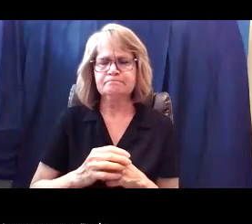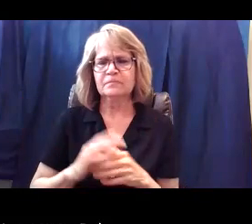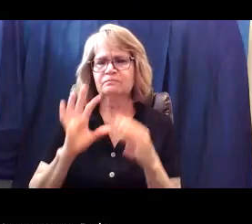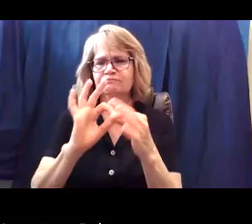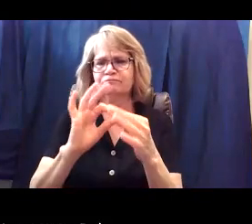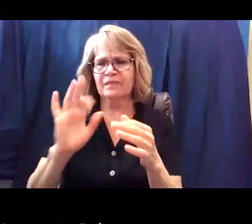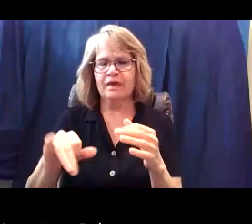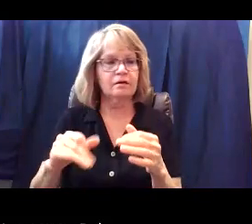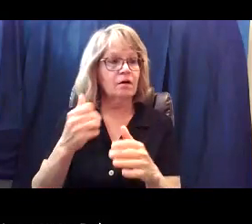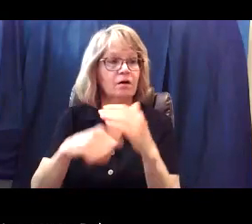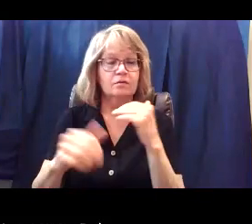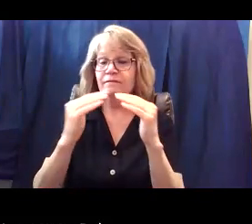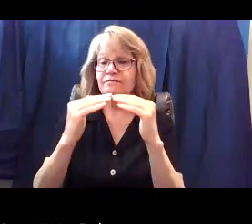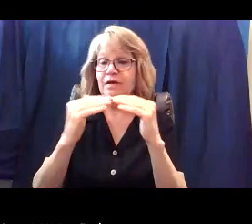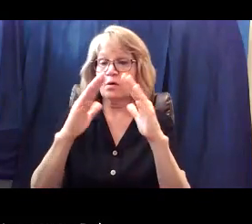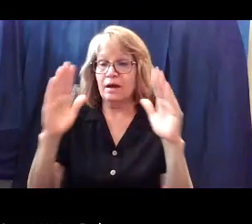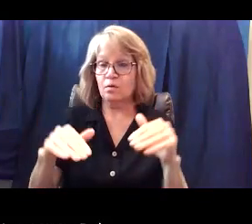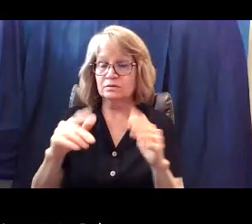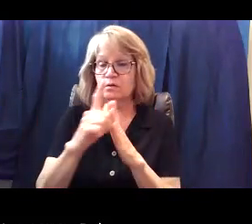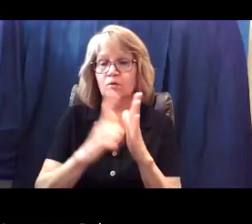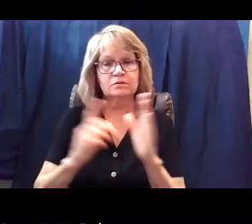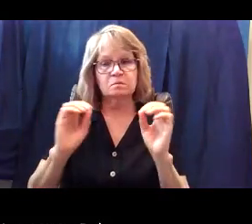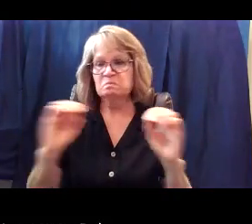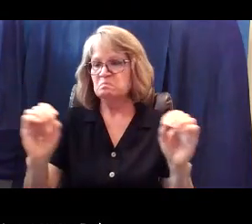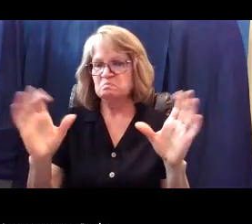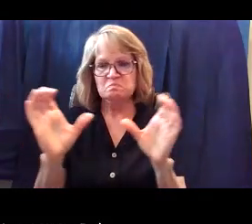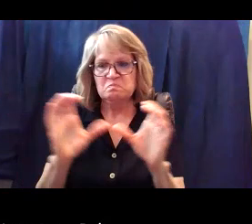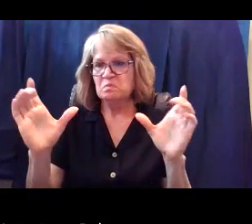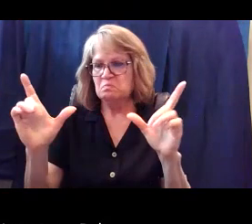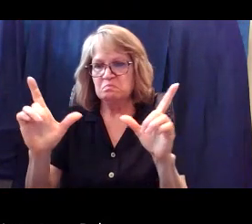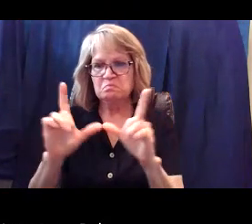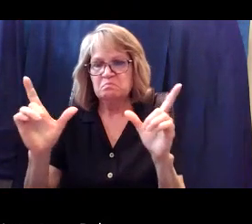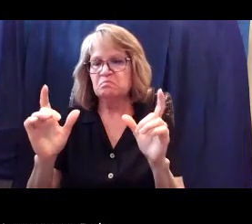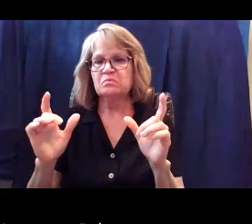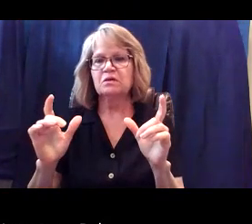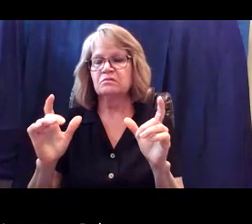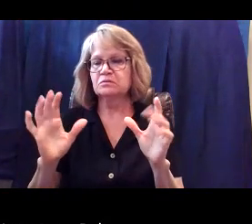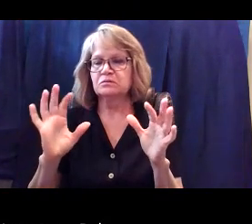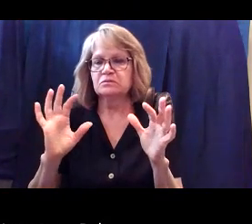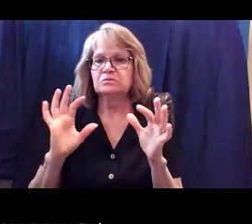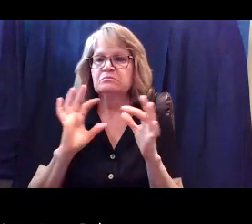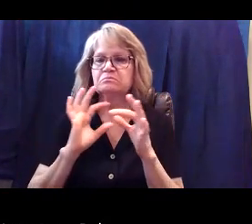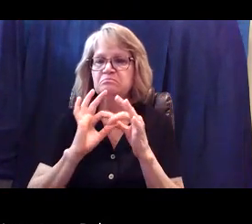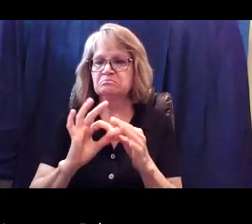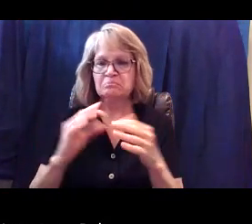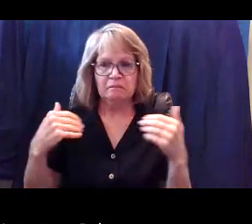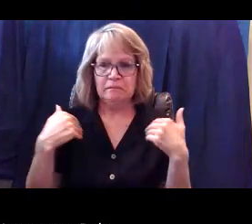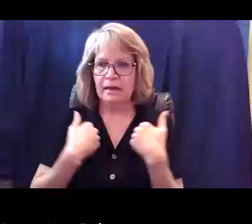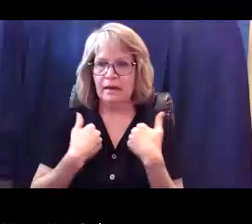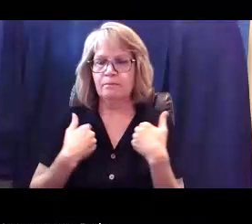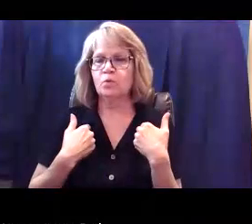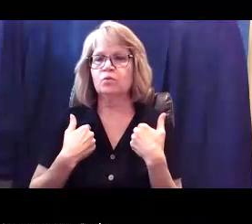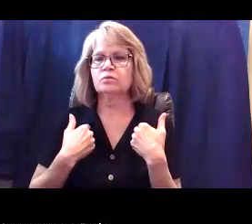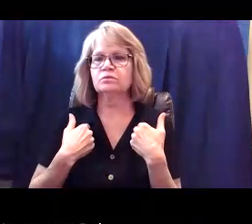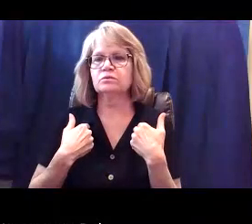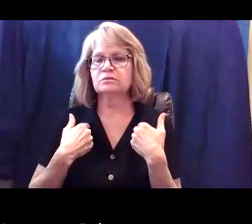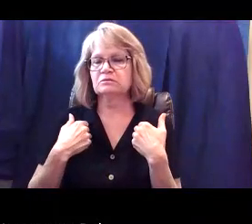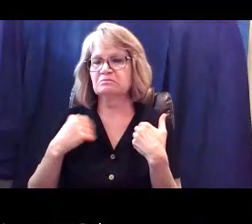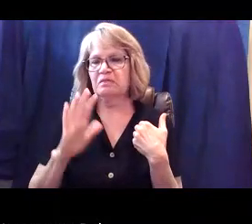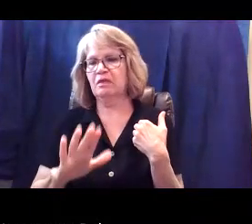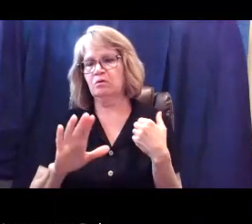fair housing laws, no certification or licensure regarding an animal's status